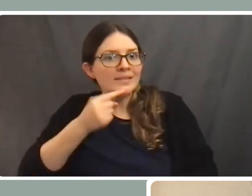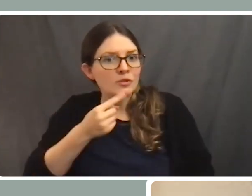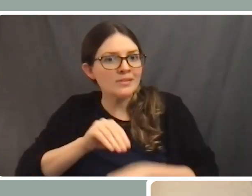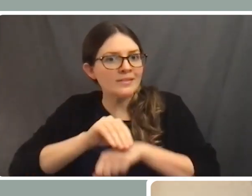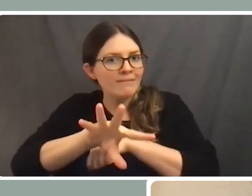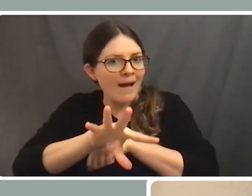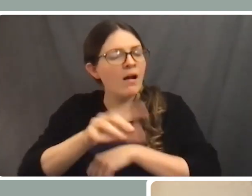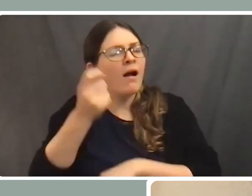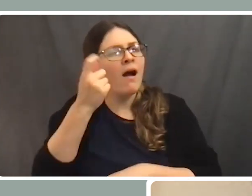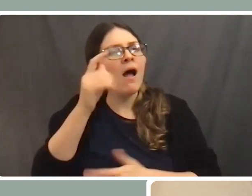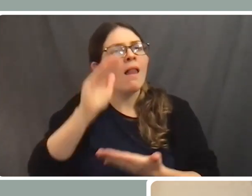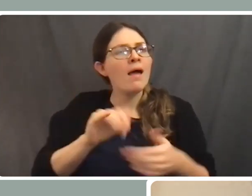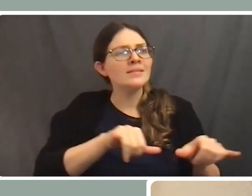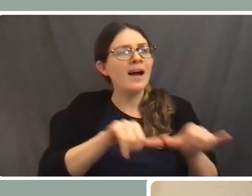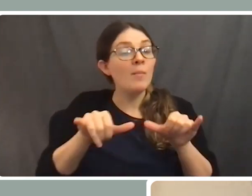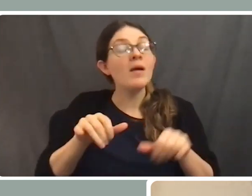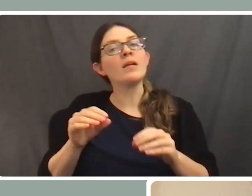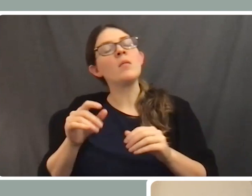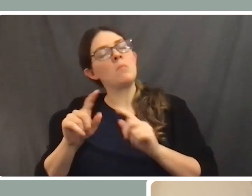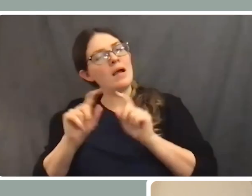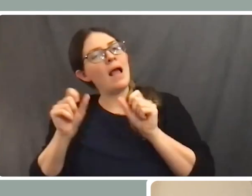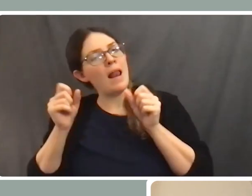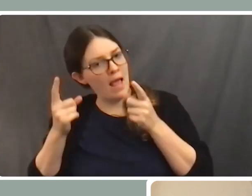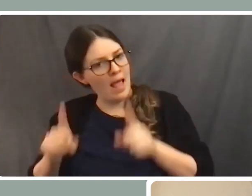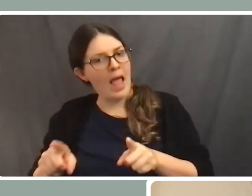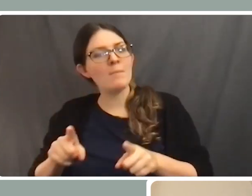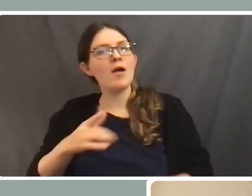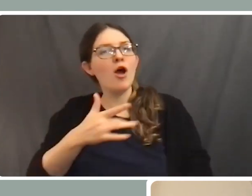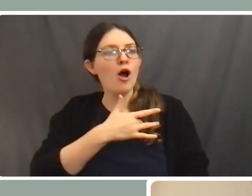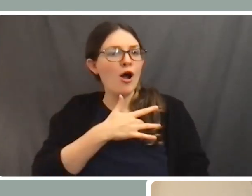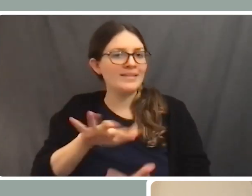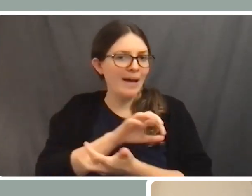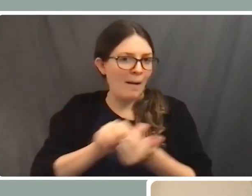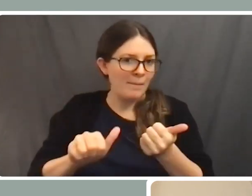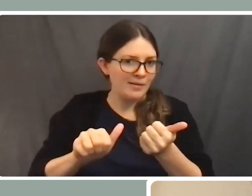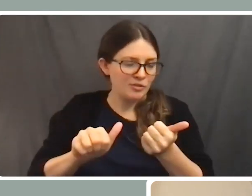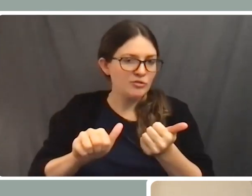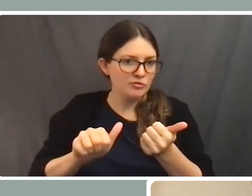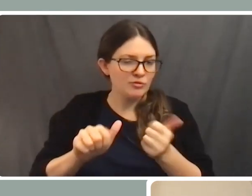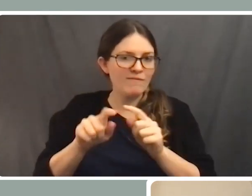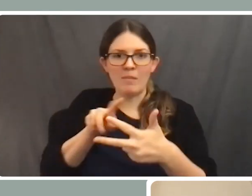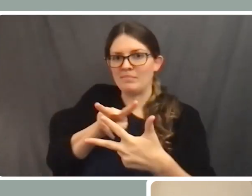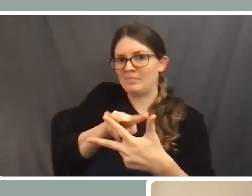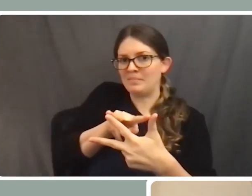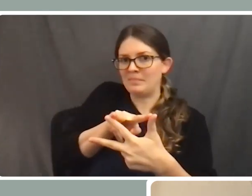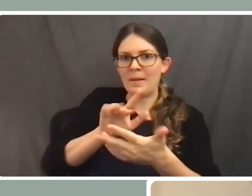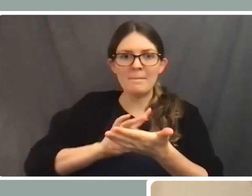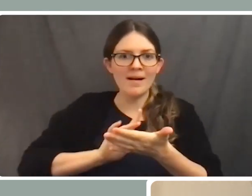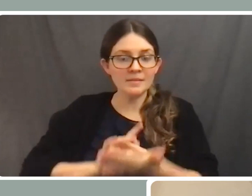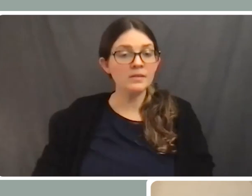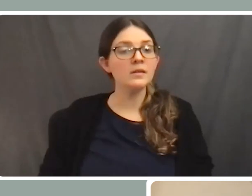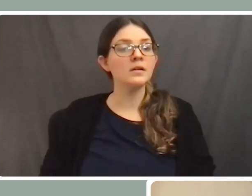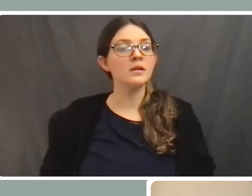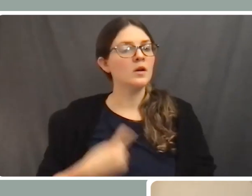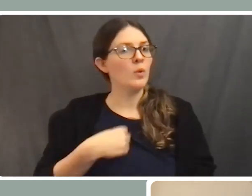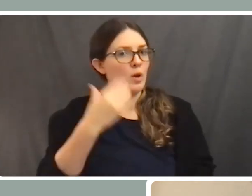effect of heart damage or a negative heart impact from the Herceptin and the Perjeta. And what we know, and we've known